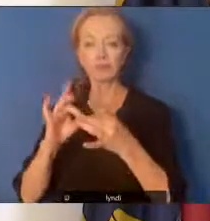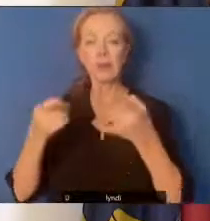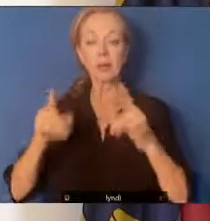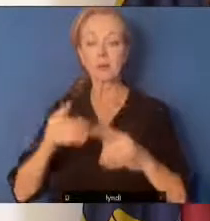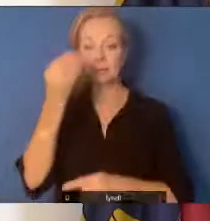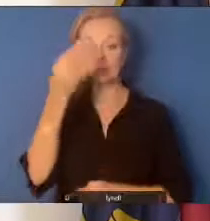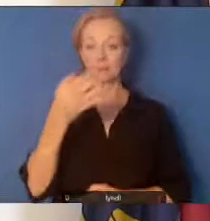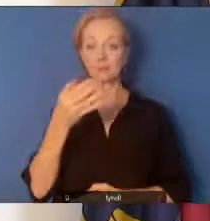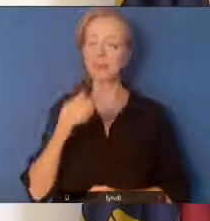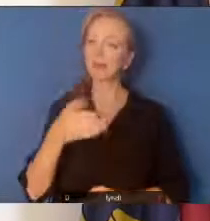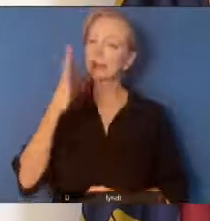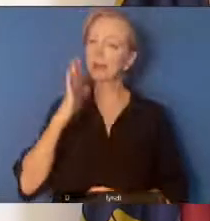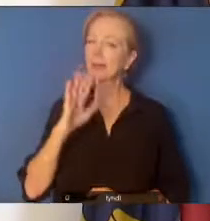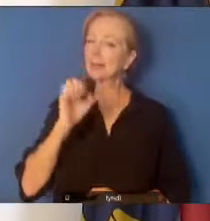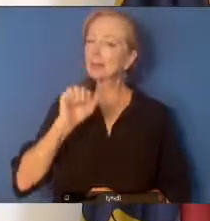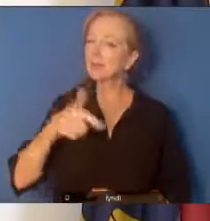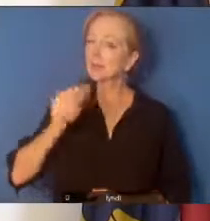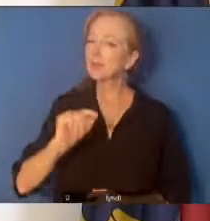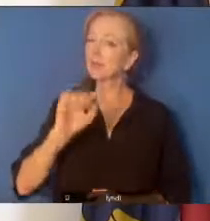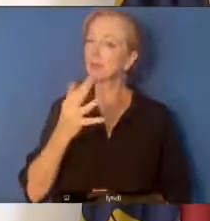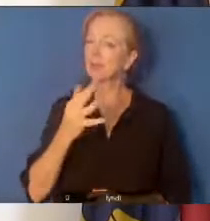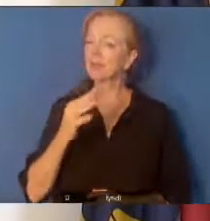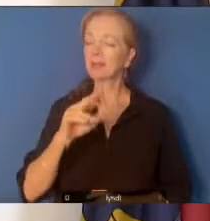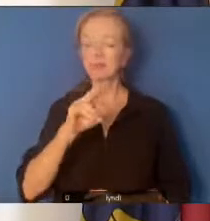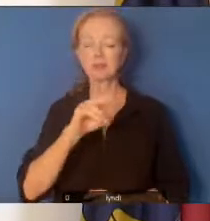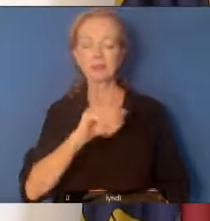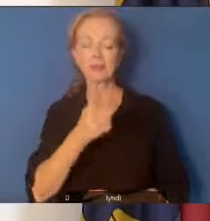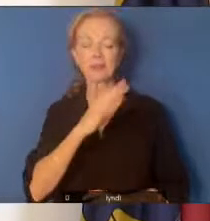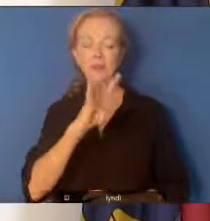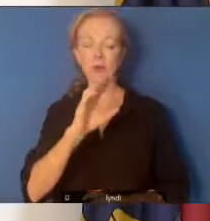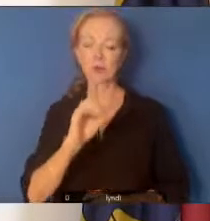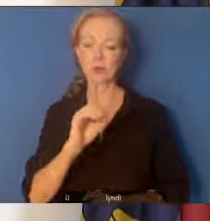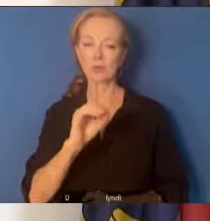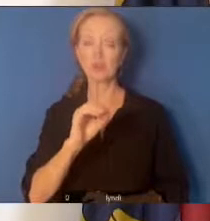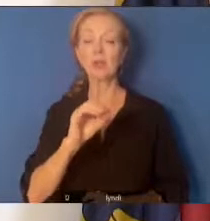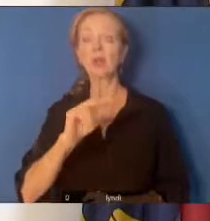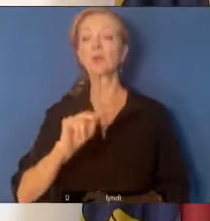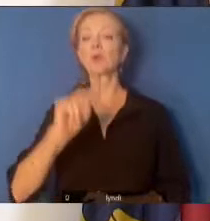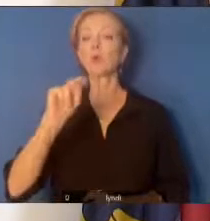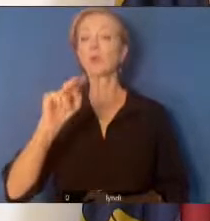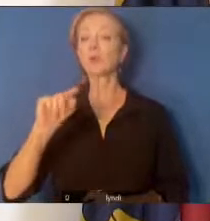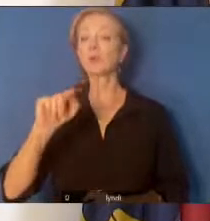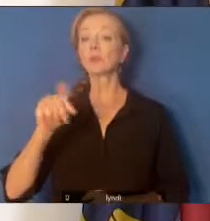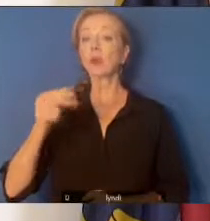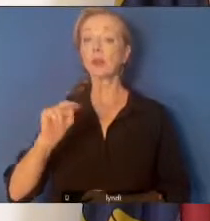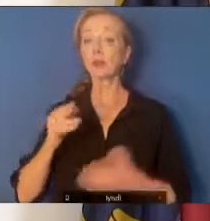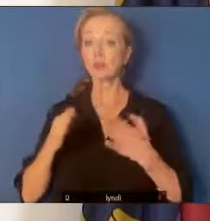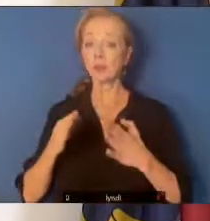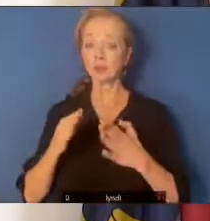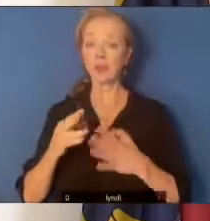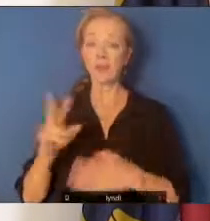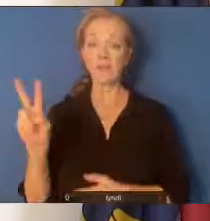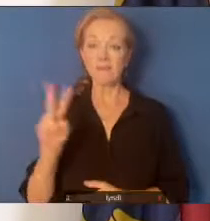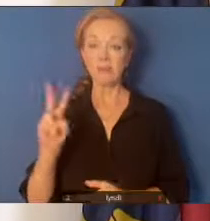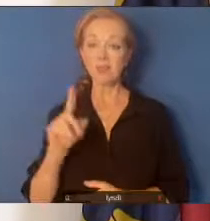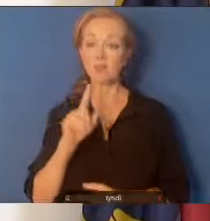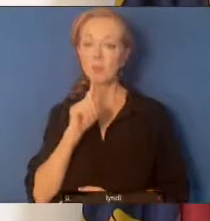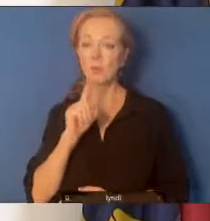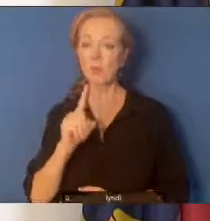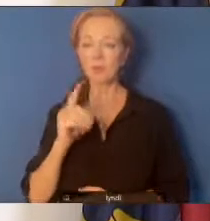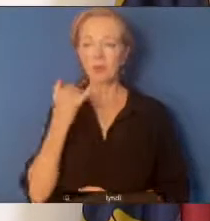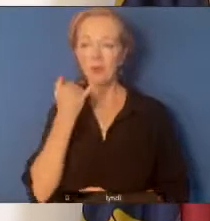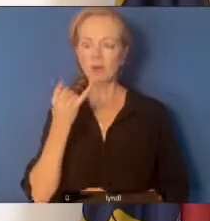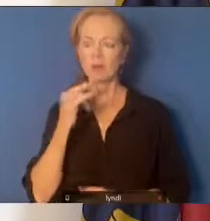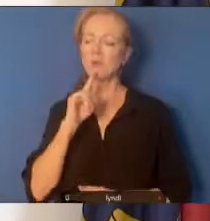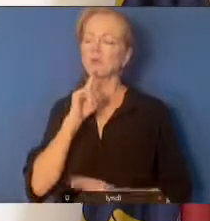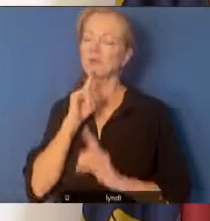around 10:40 p.m. in the 200 block of North Tryon Street, a victim reported that he was stabbed